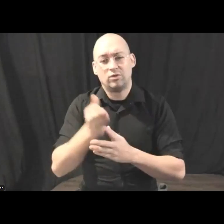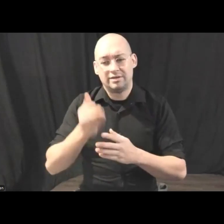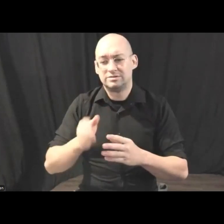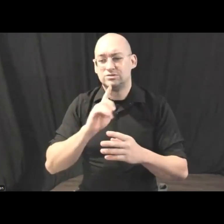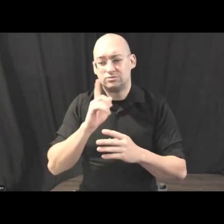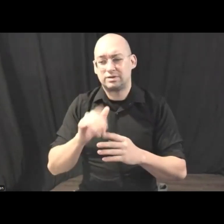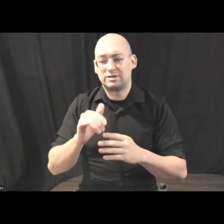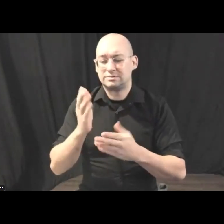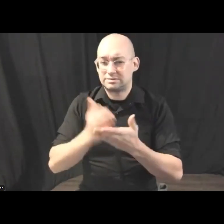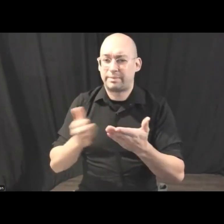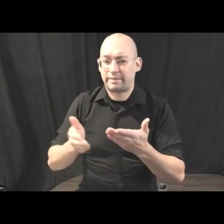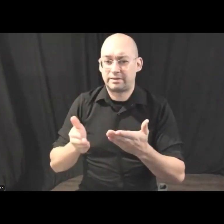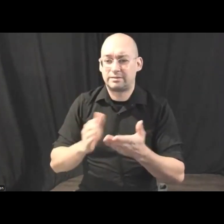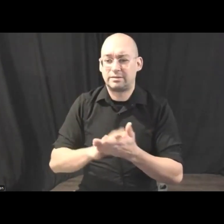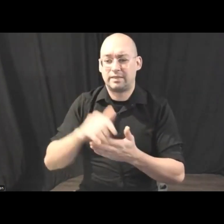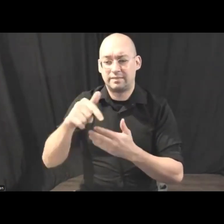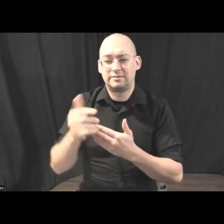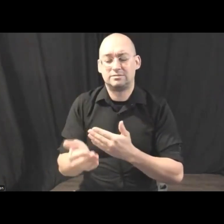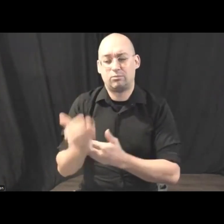A lot. Even this morning,